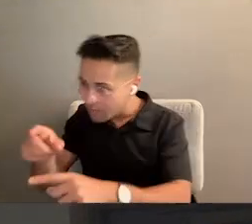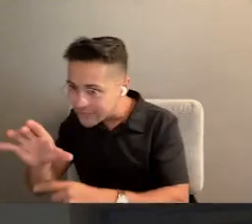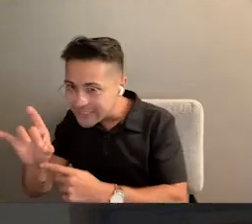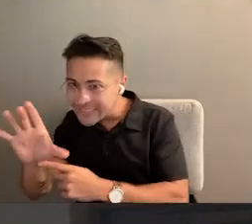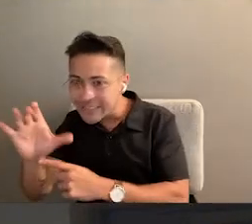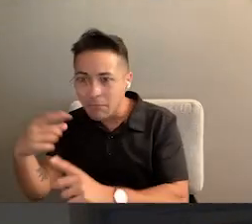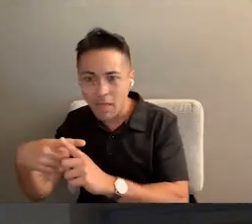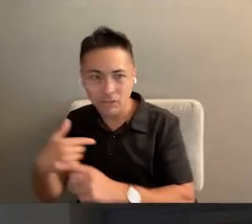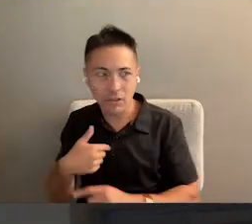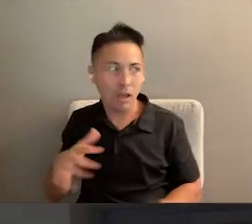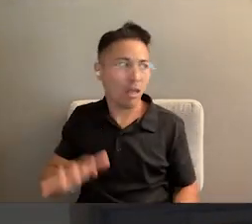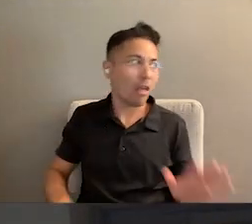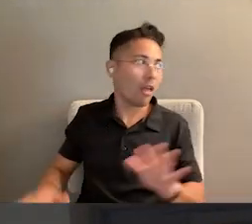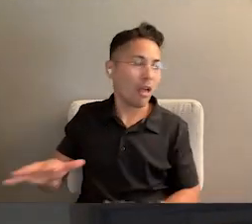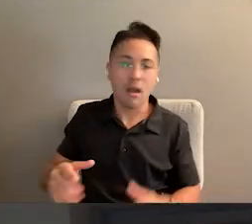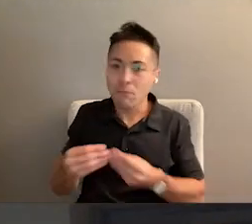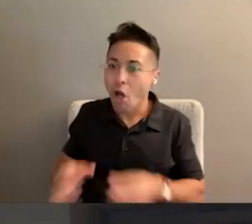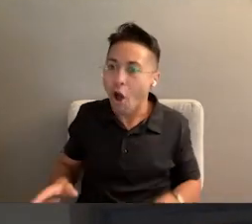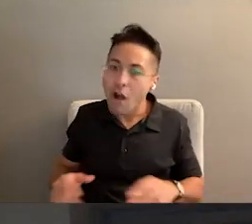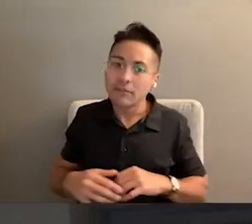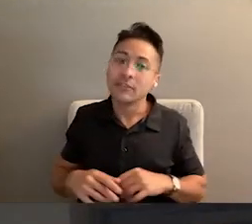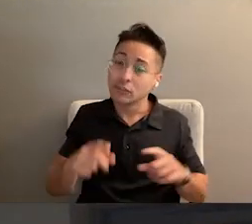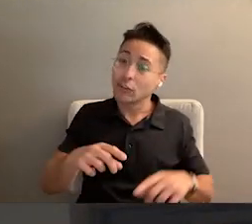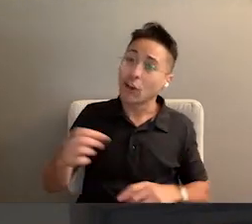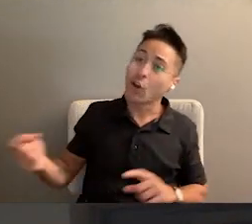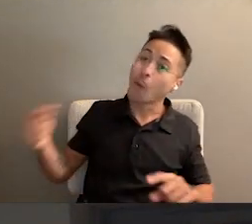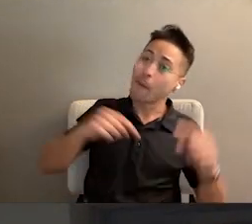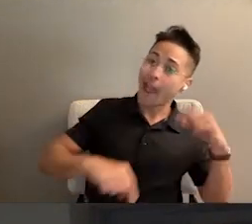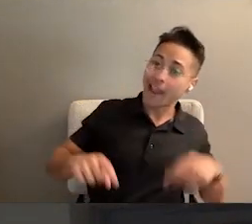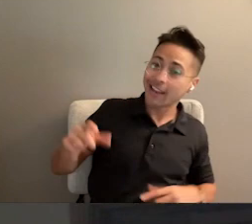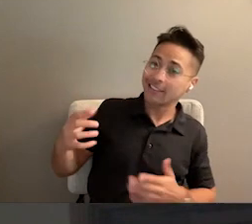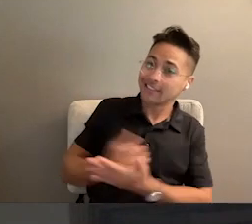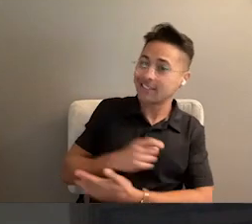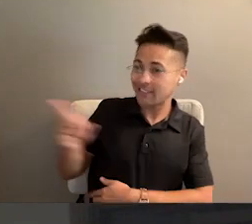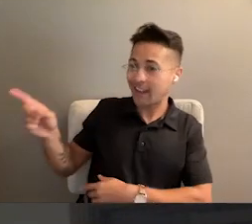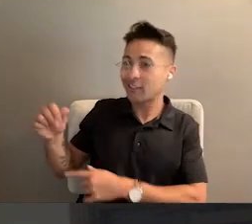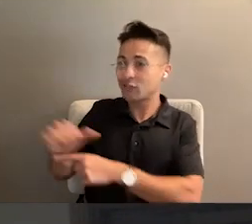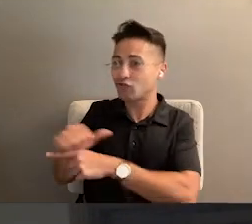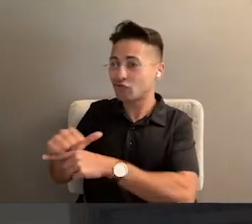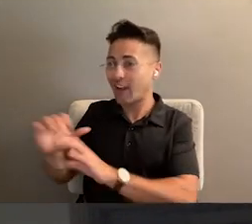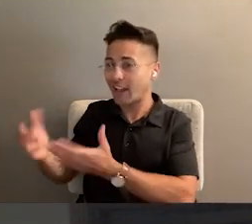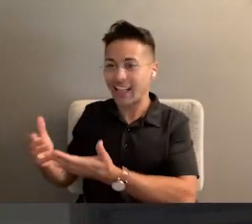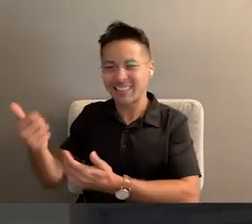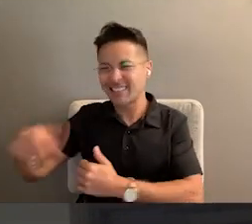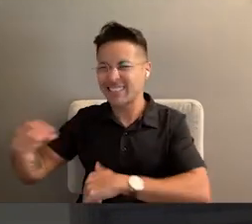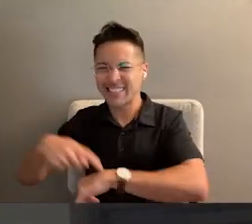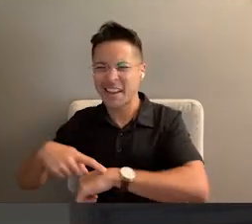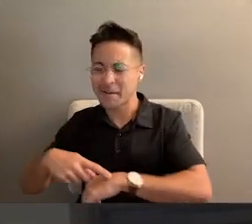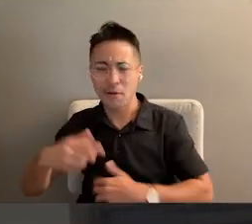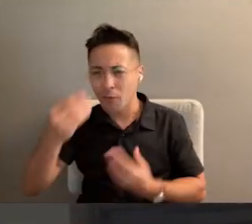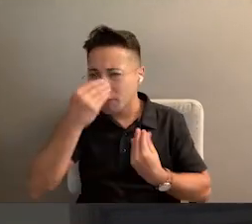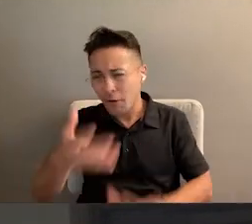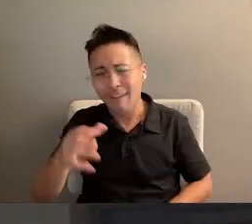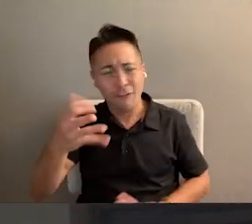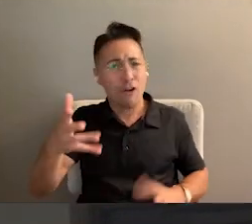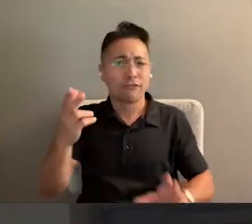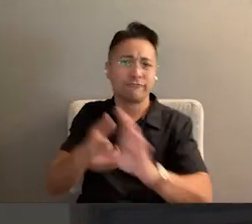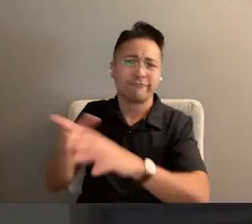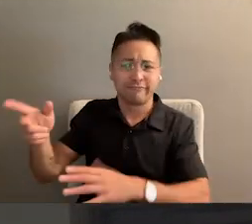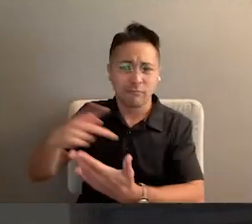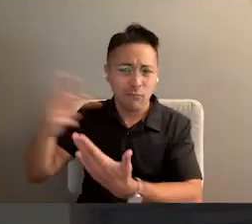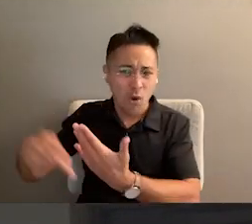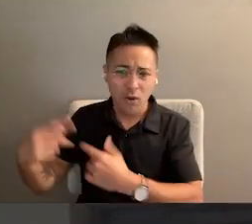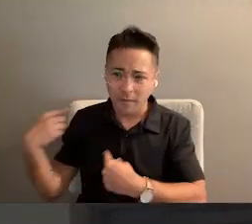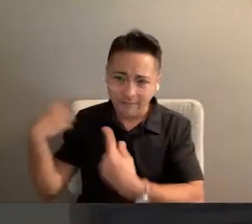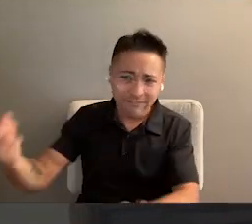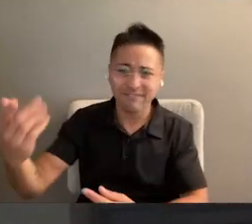self-train and you come on CDC Plus and you're like, oh my gosh, I'm so lost, I don't know what I'm doing, you can go back and take that training at any point in